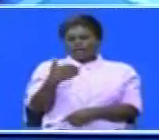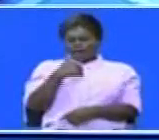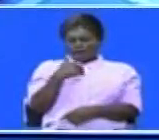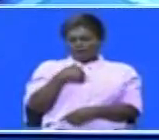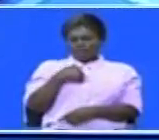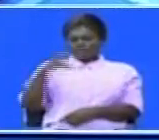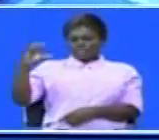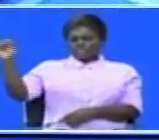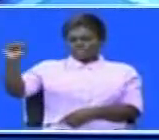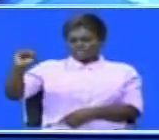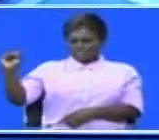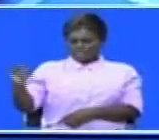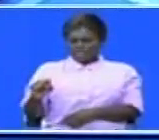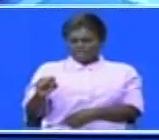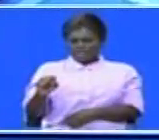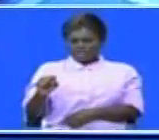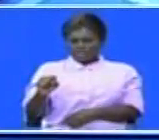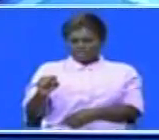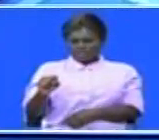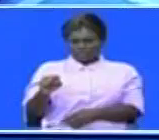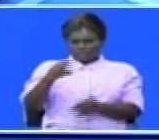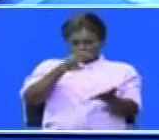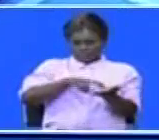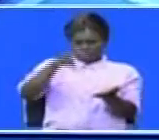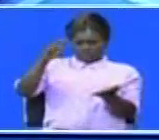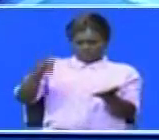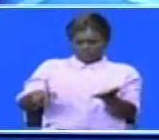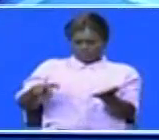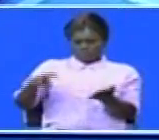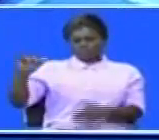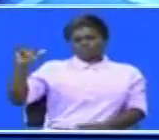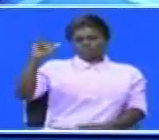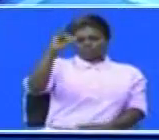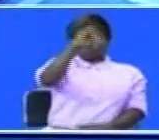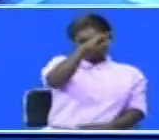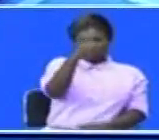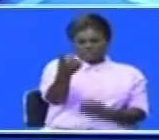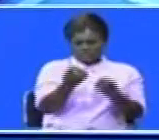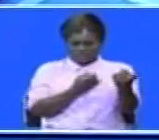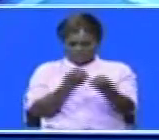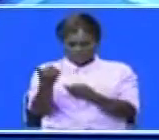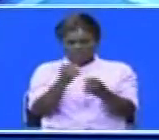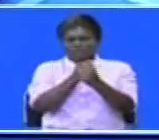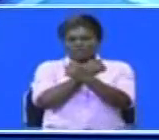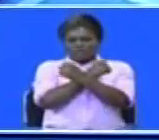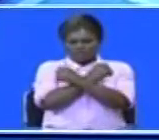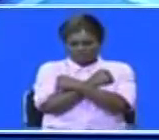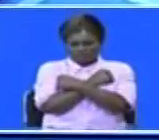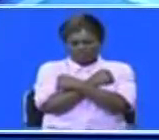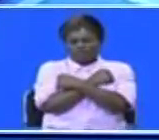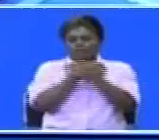Cabinet Secretary Najib Balala jumped out of a perfectly fine aircraft as he sought to attract adventure lovers and thrill